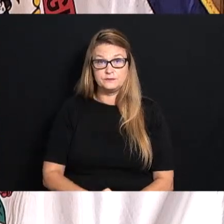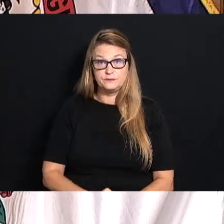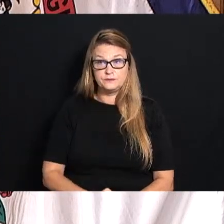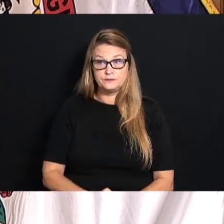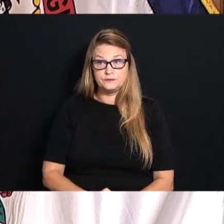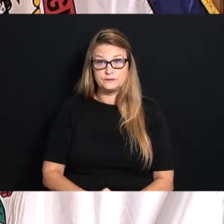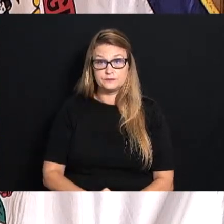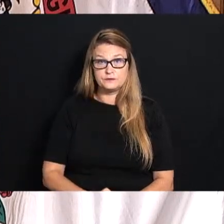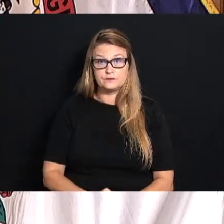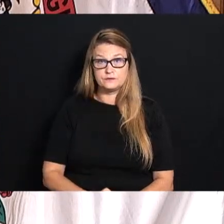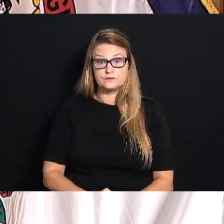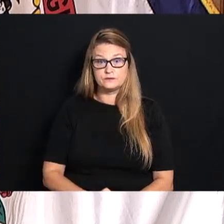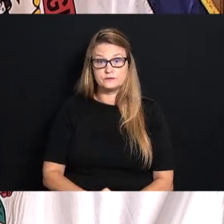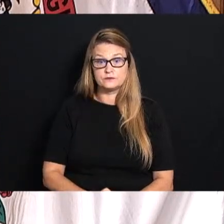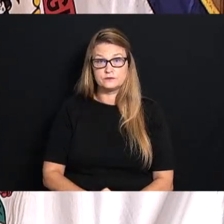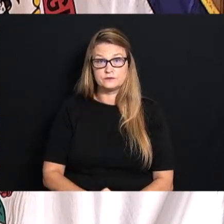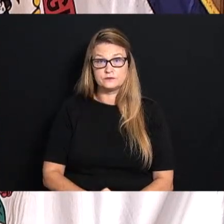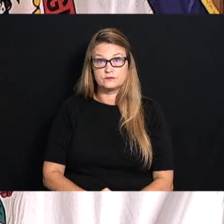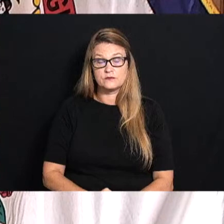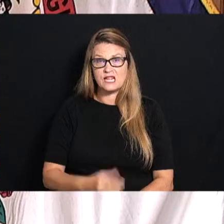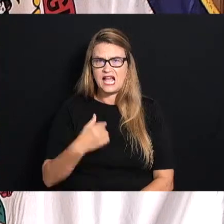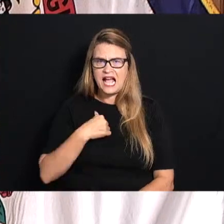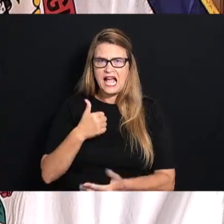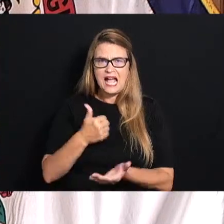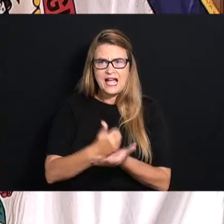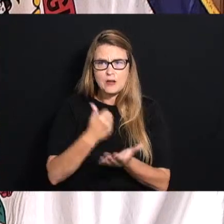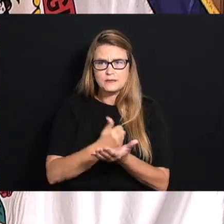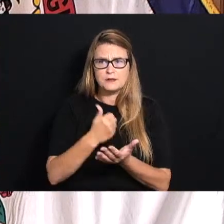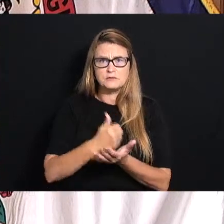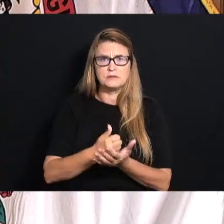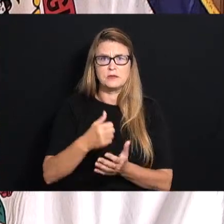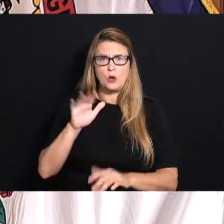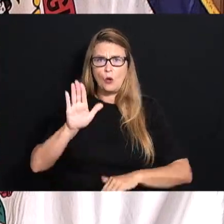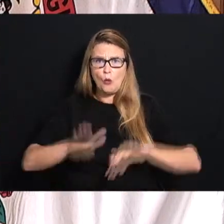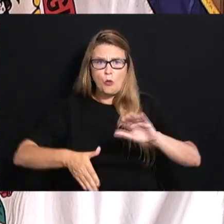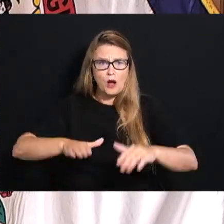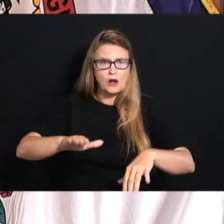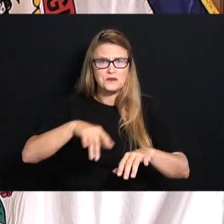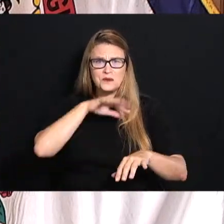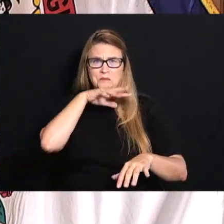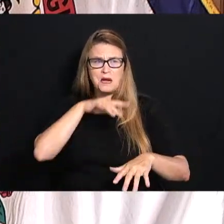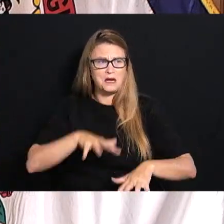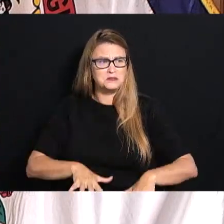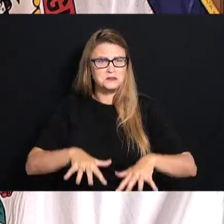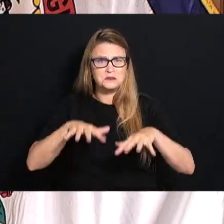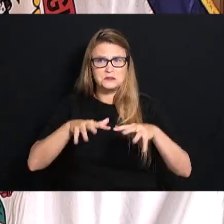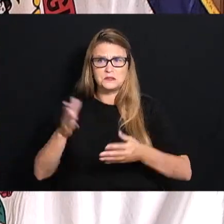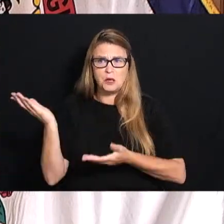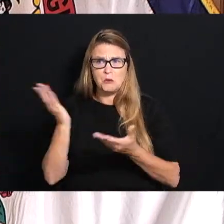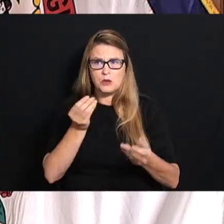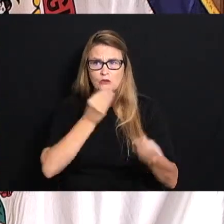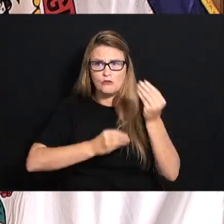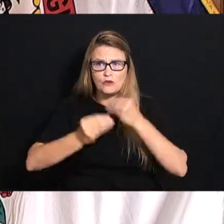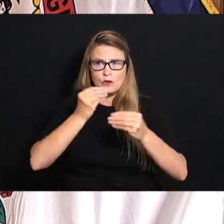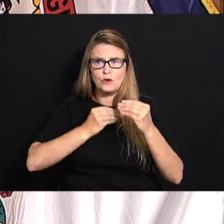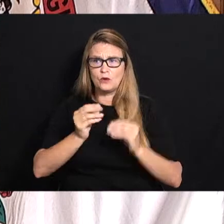I helped them. I waded mud and took food to people and water.